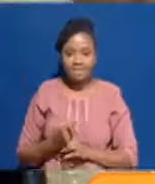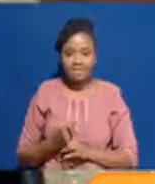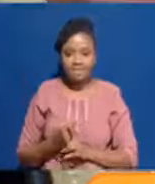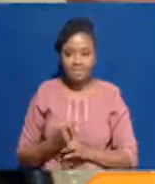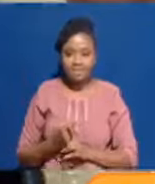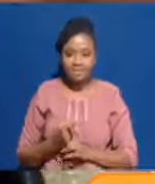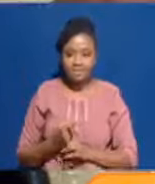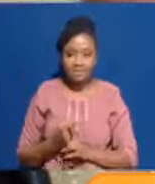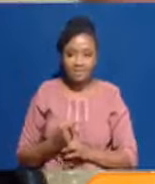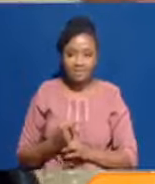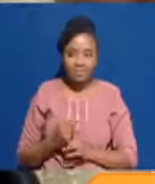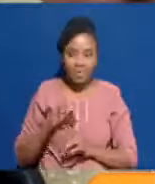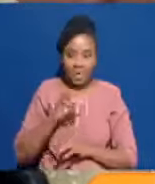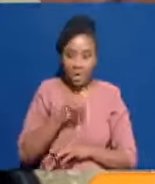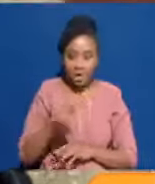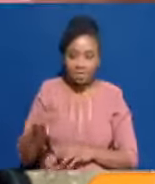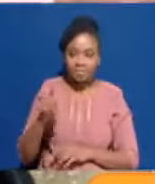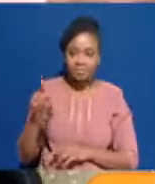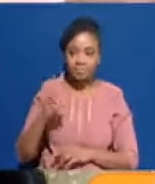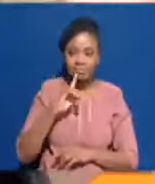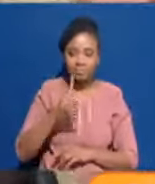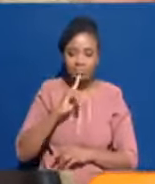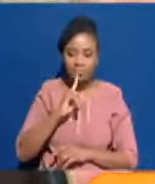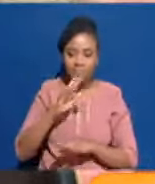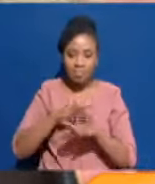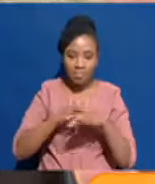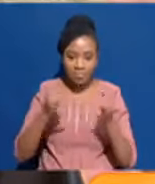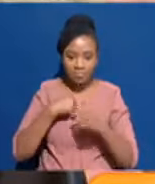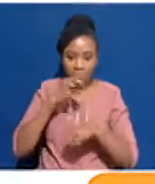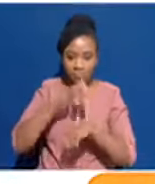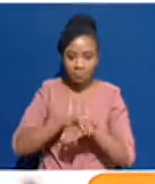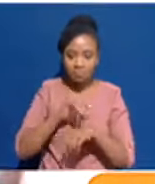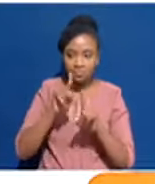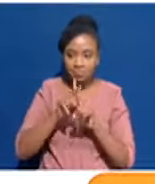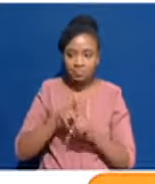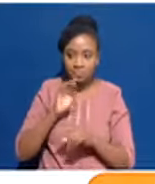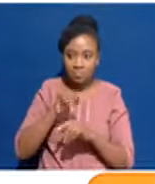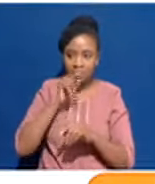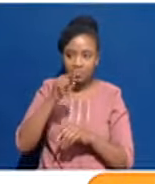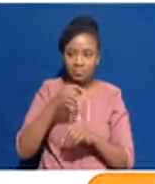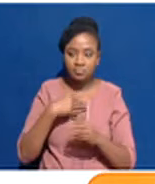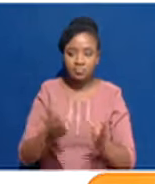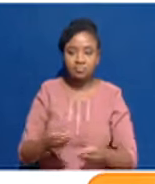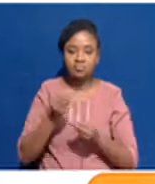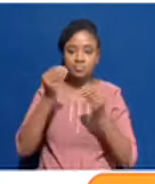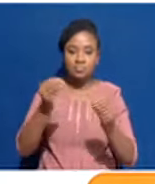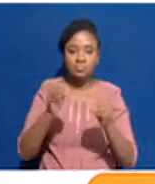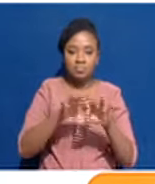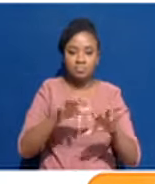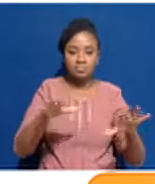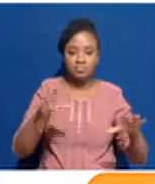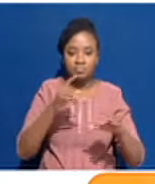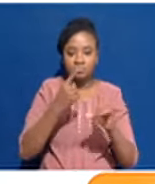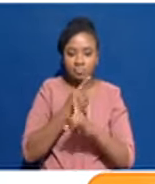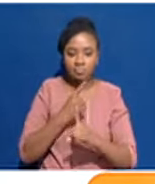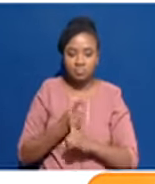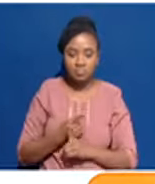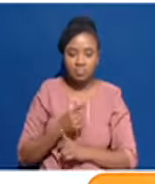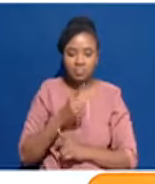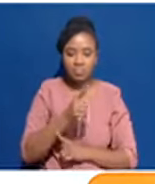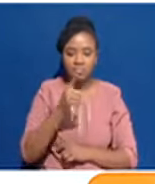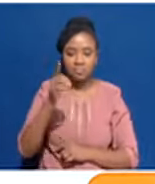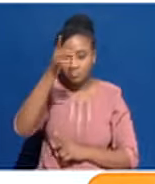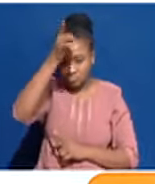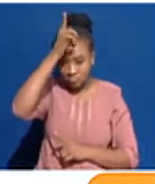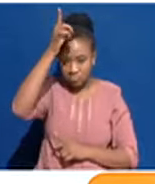online platform where orders are made. By doing that, we provide distant market now to these fisher folks in these